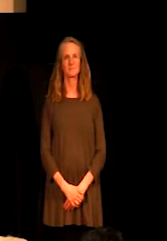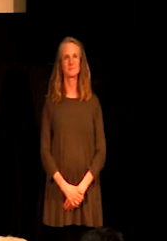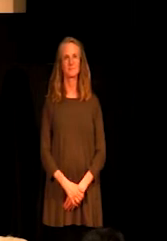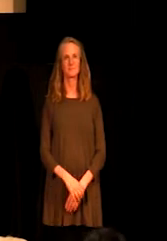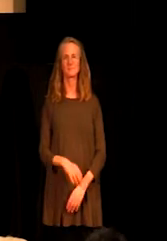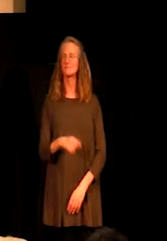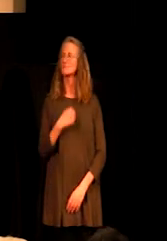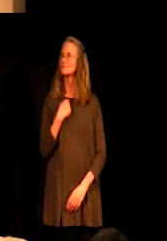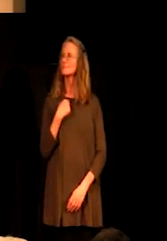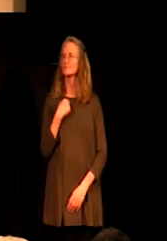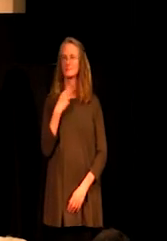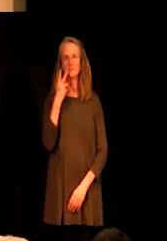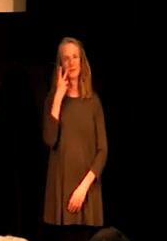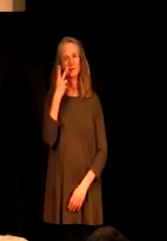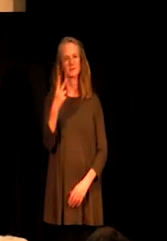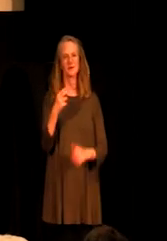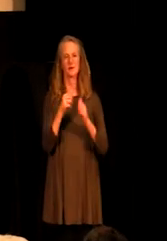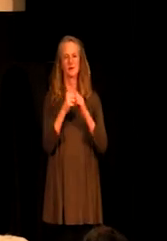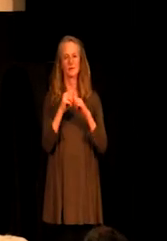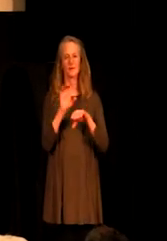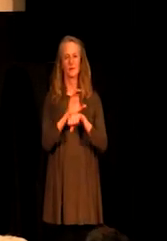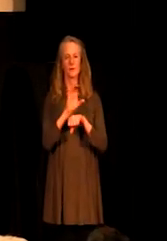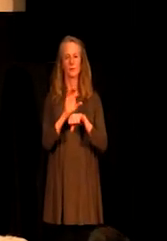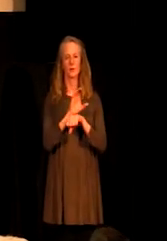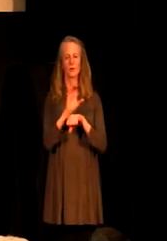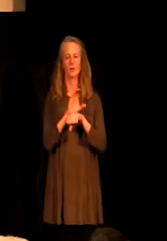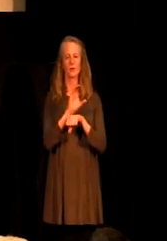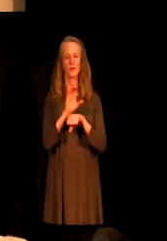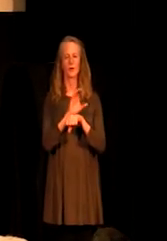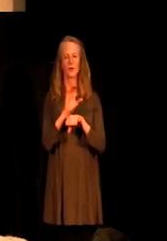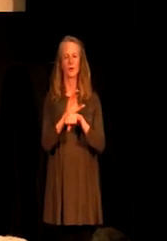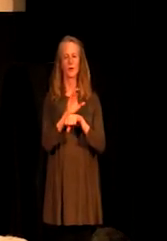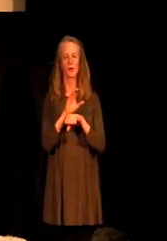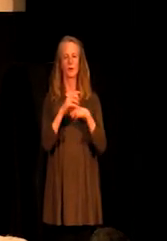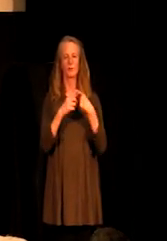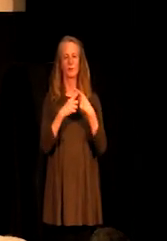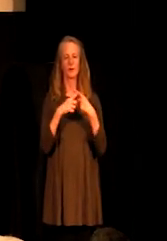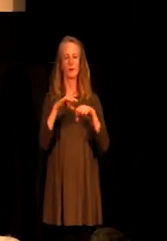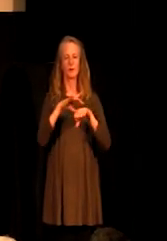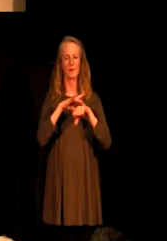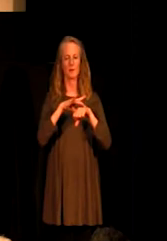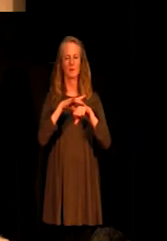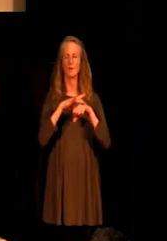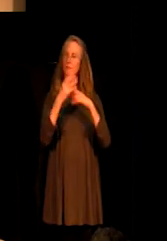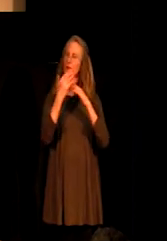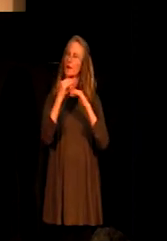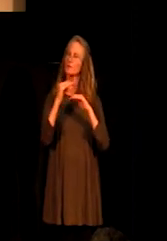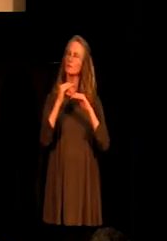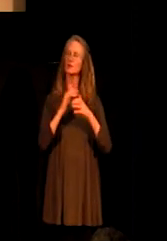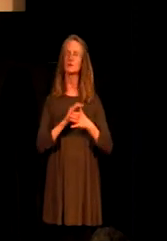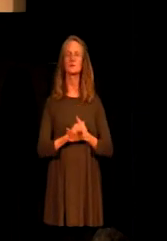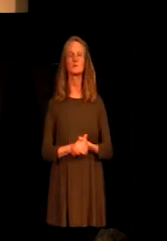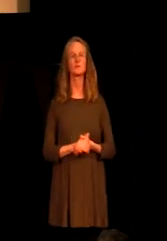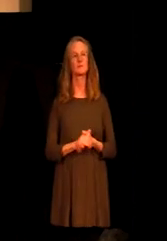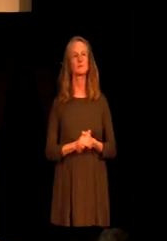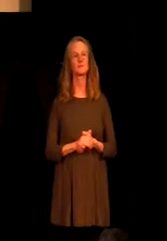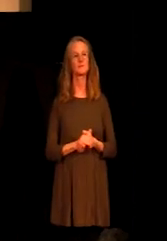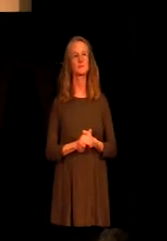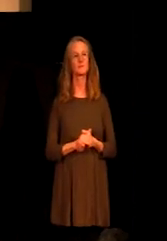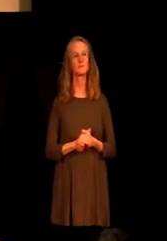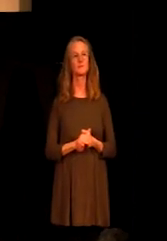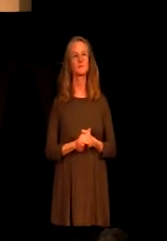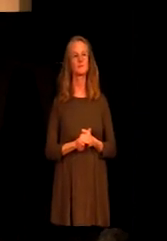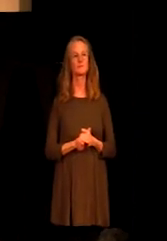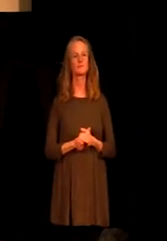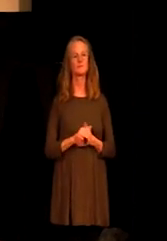I just saw on that model about planetary boundaries. If I read